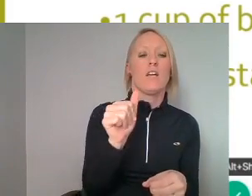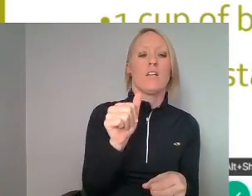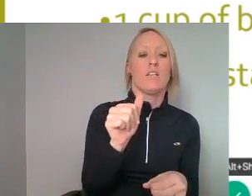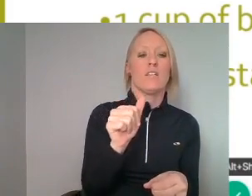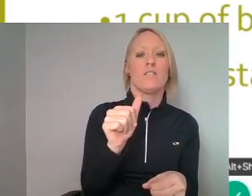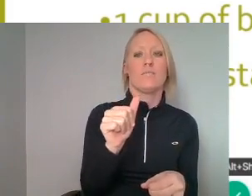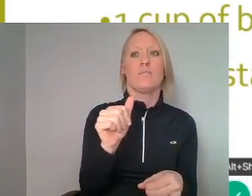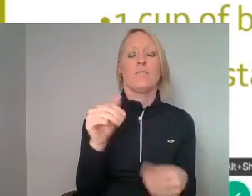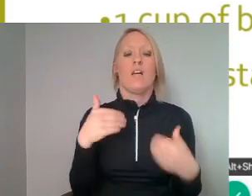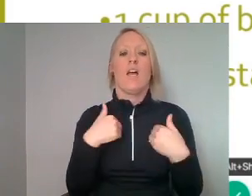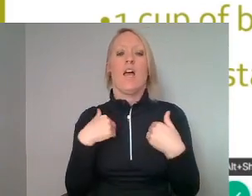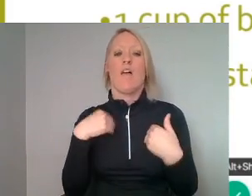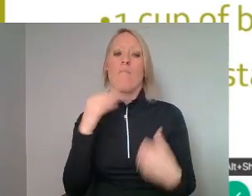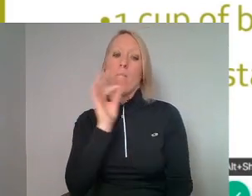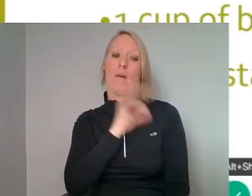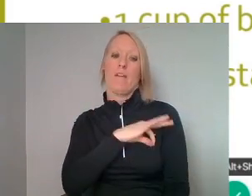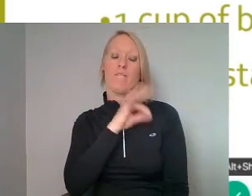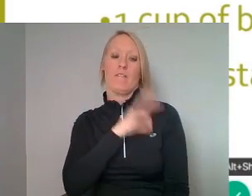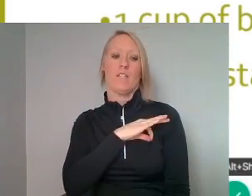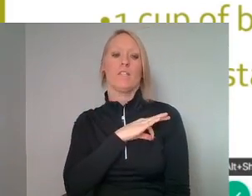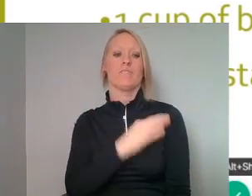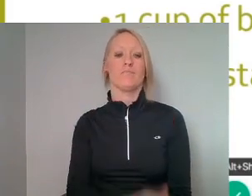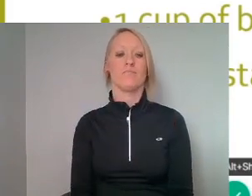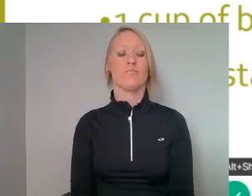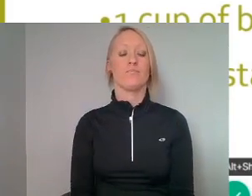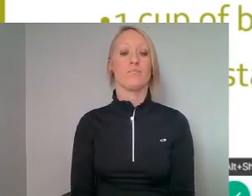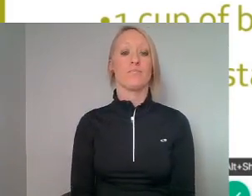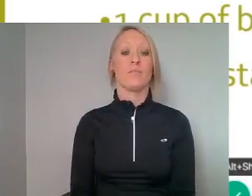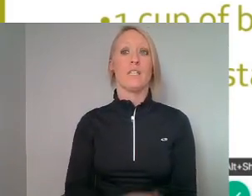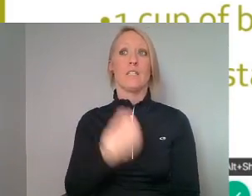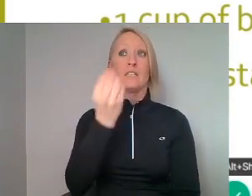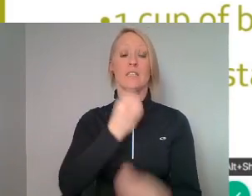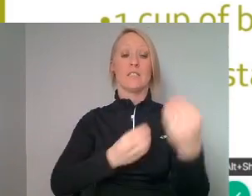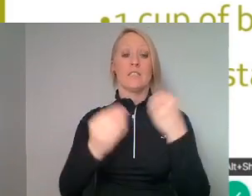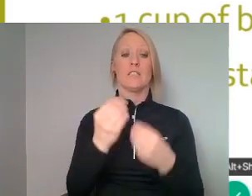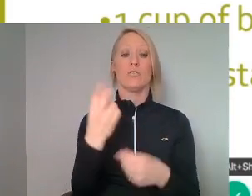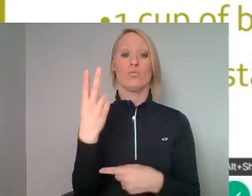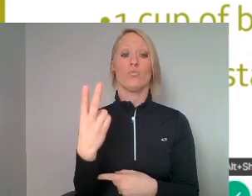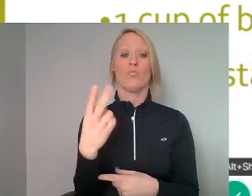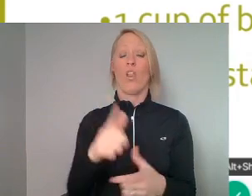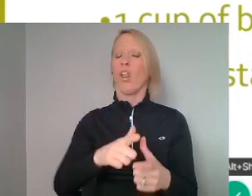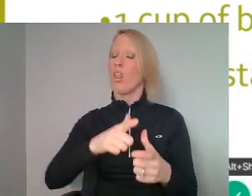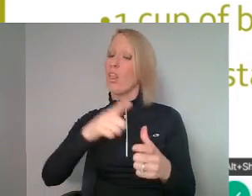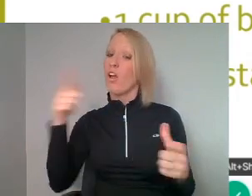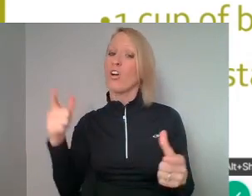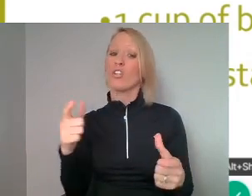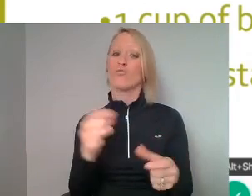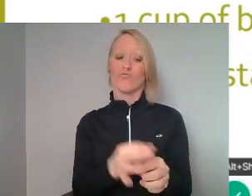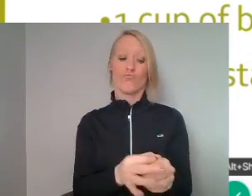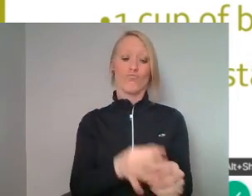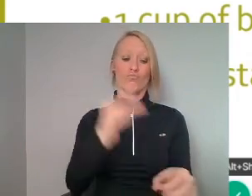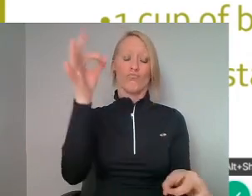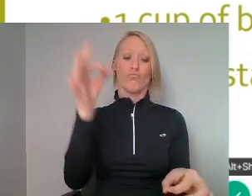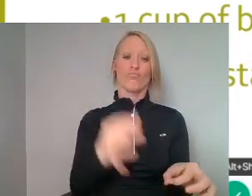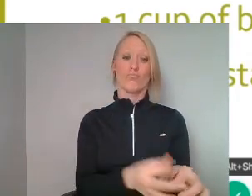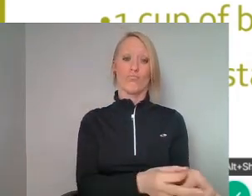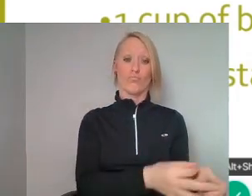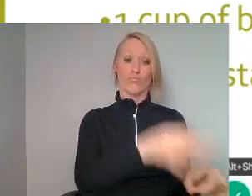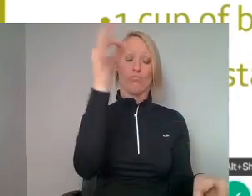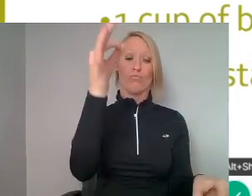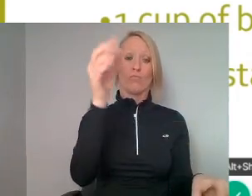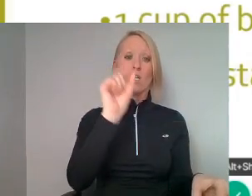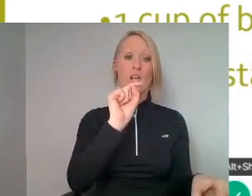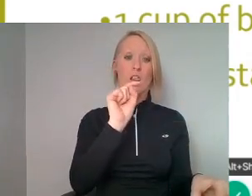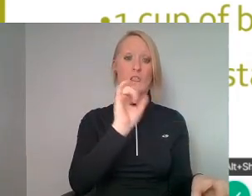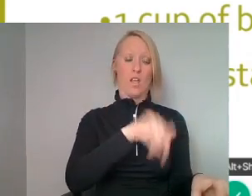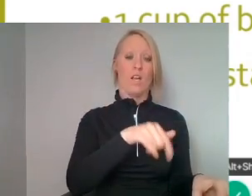is roughly counting out 12 carrots. And if you eat 2 large stalks of celery, which are roughly like 11 to 12 inches long, that would also count as 1